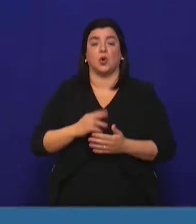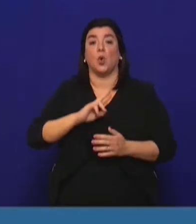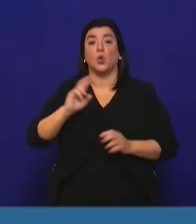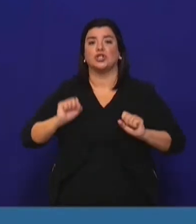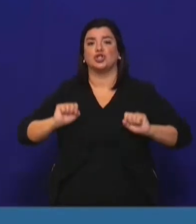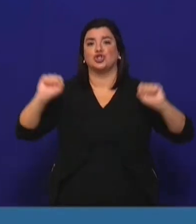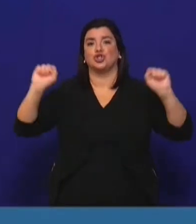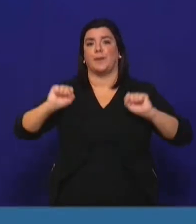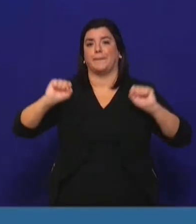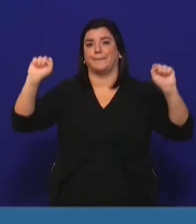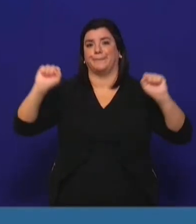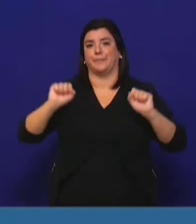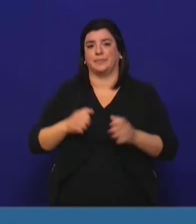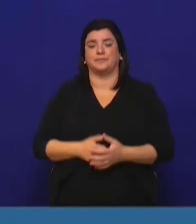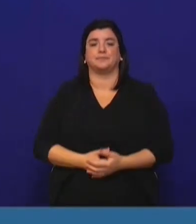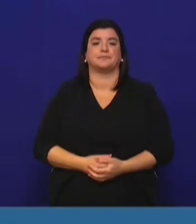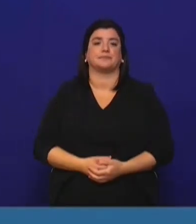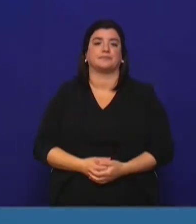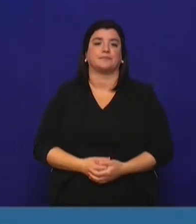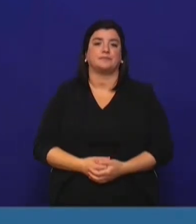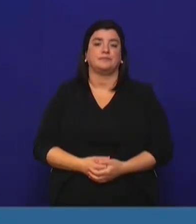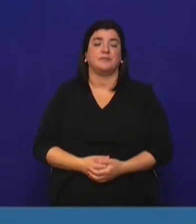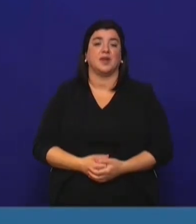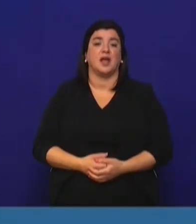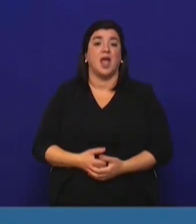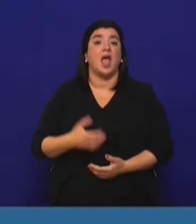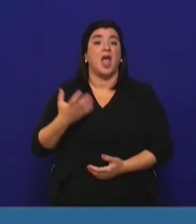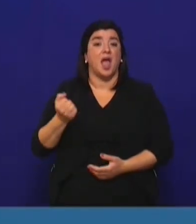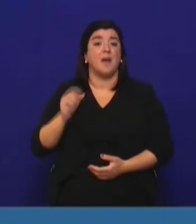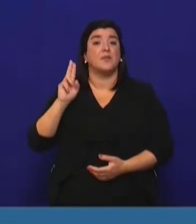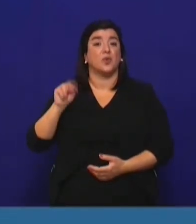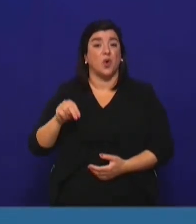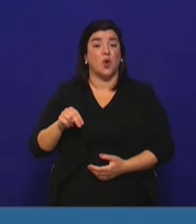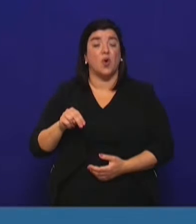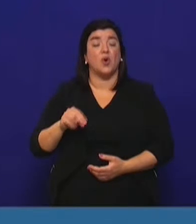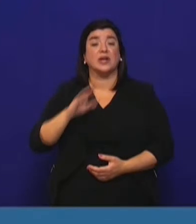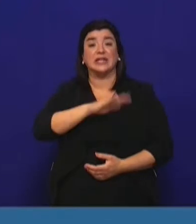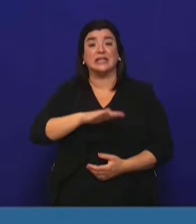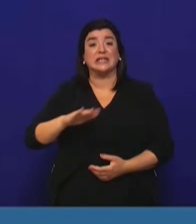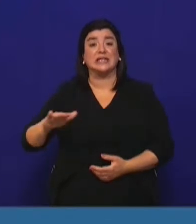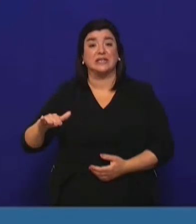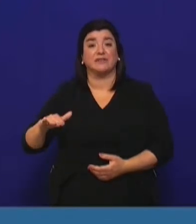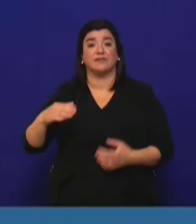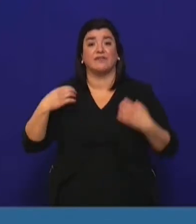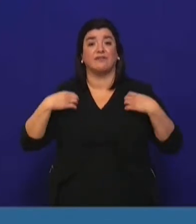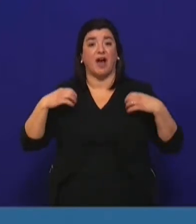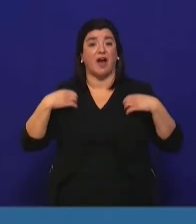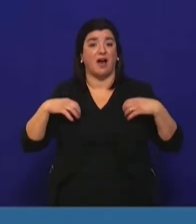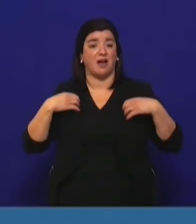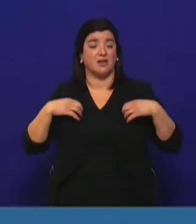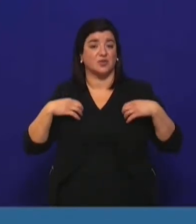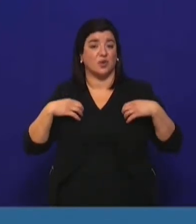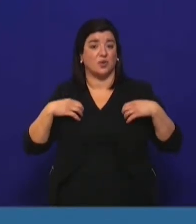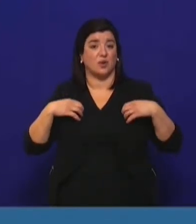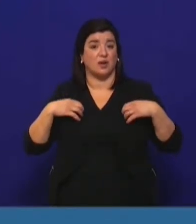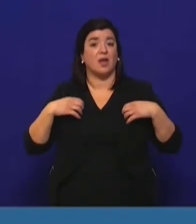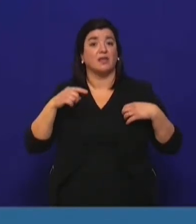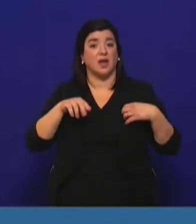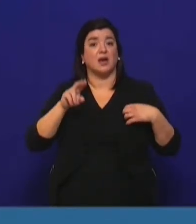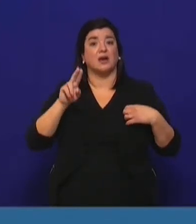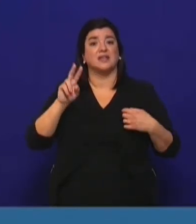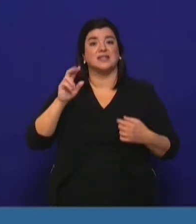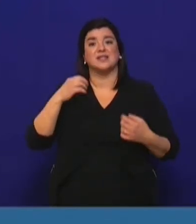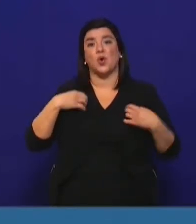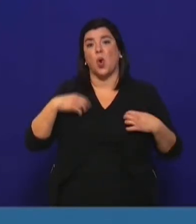kellna numri anka ta' tfal l-iktar fis-sekondarja fejn dawn kellhom ukoll kuntatti